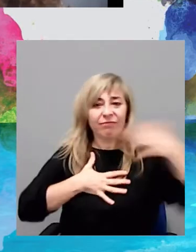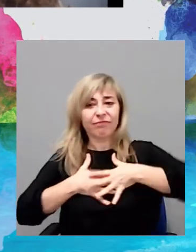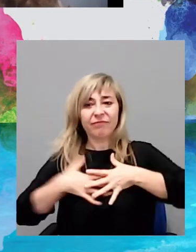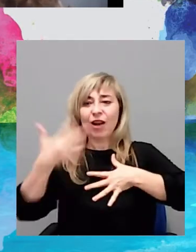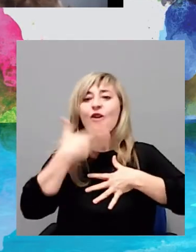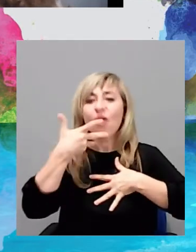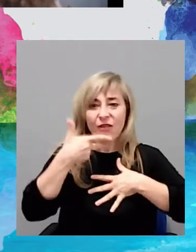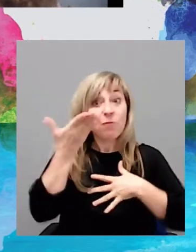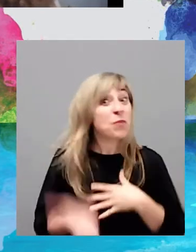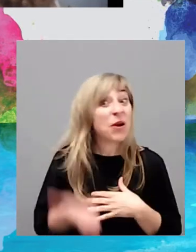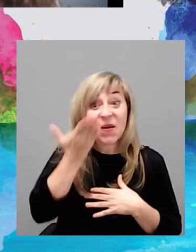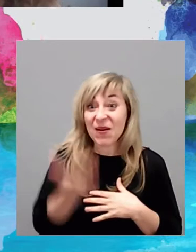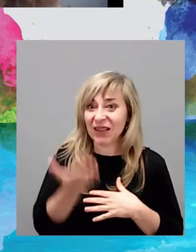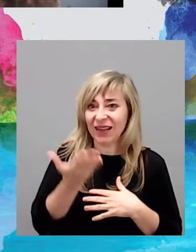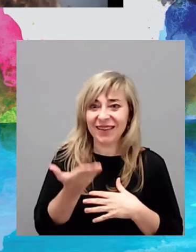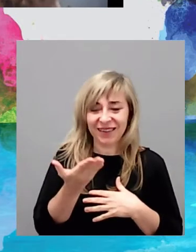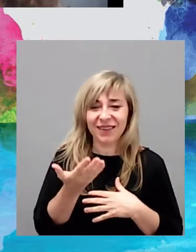and how it's organized. So